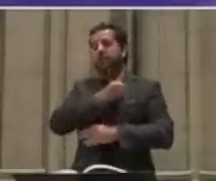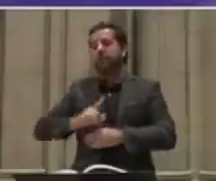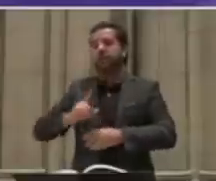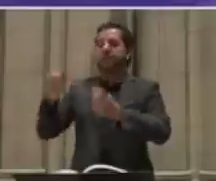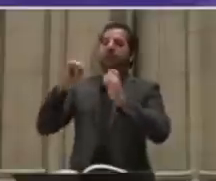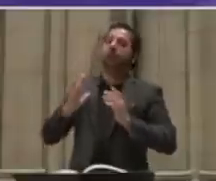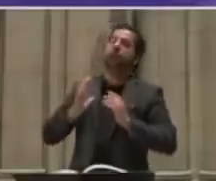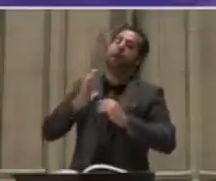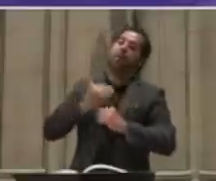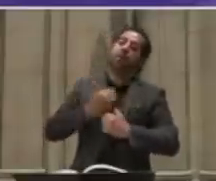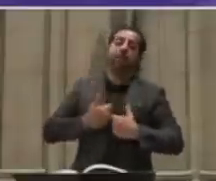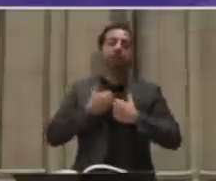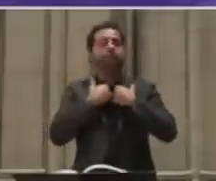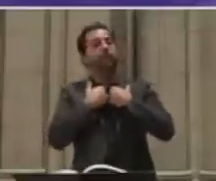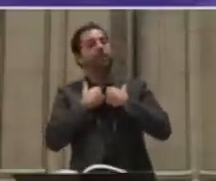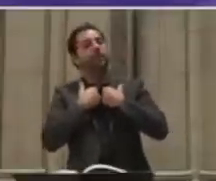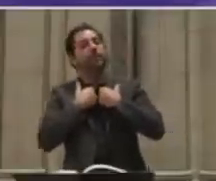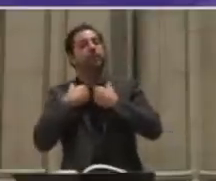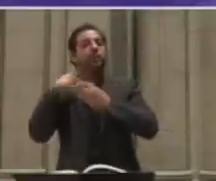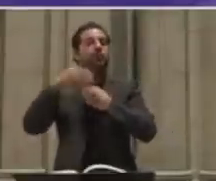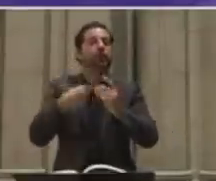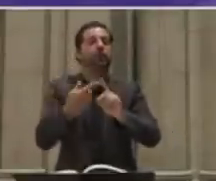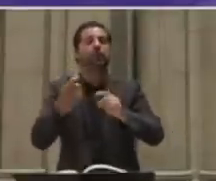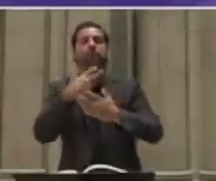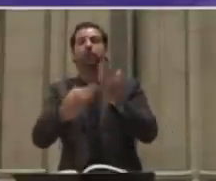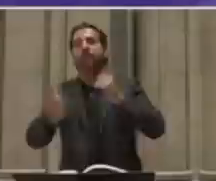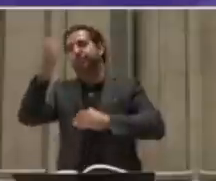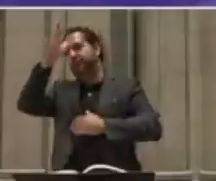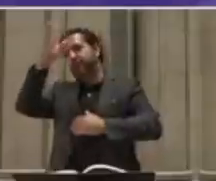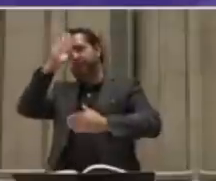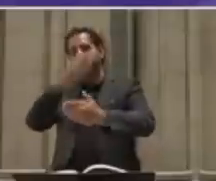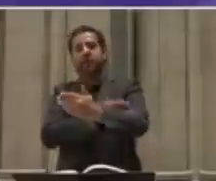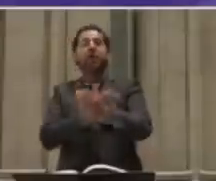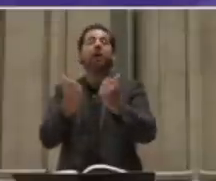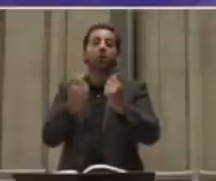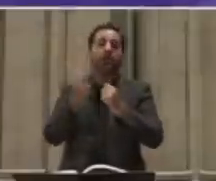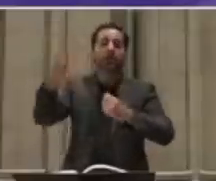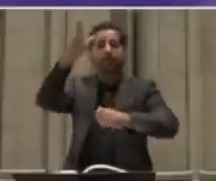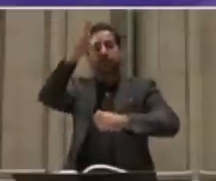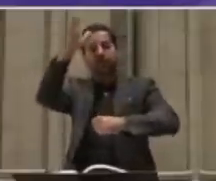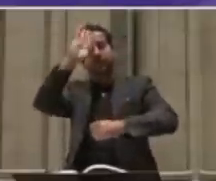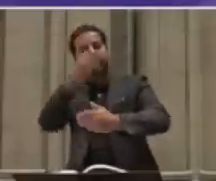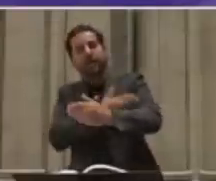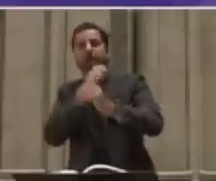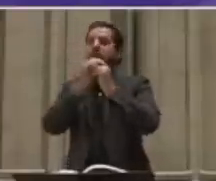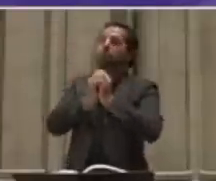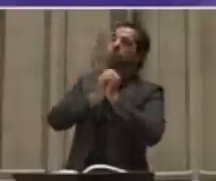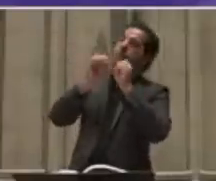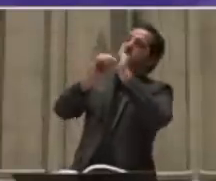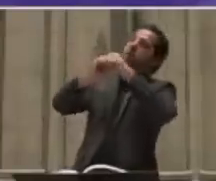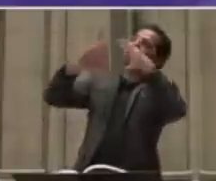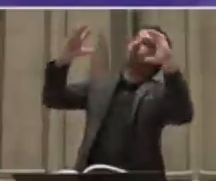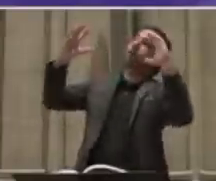the giver of life, who proceeds from the Father and the Son. With the Father and the Son he is worshiped and